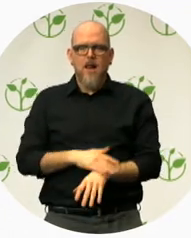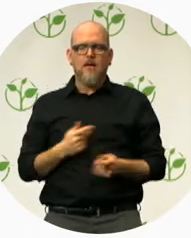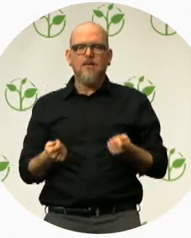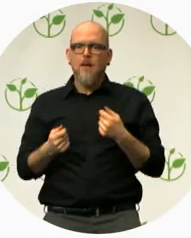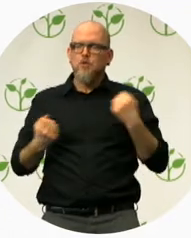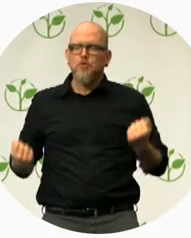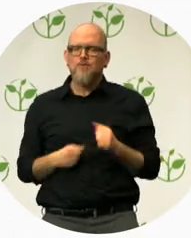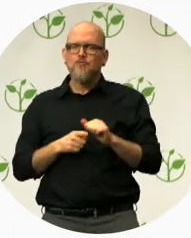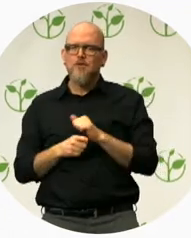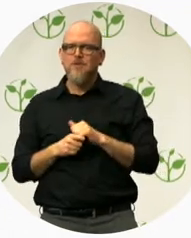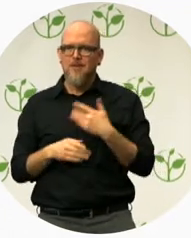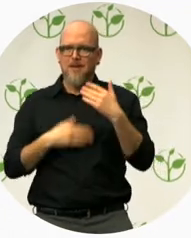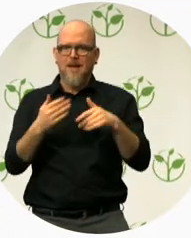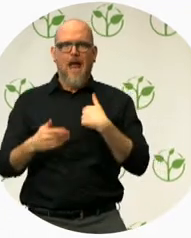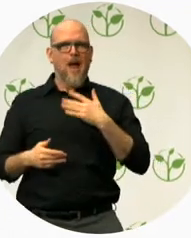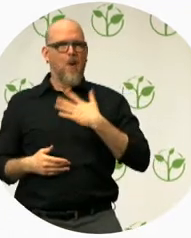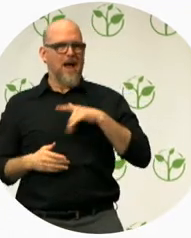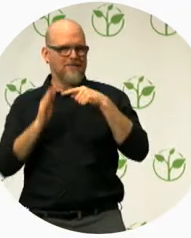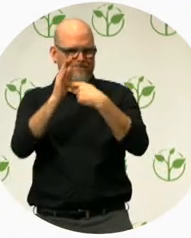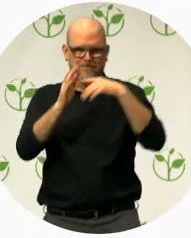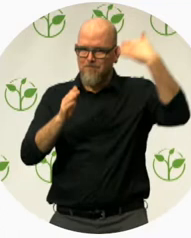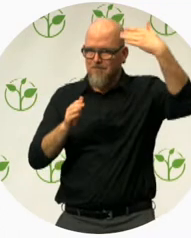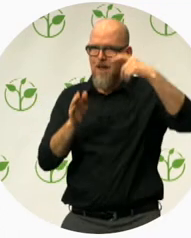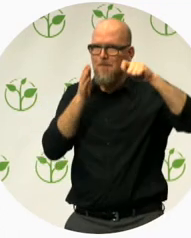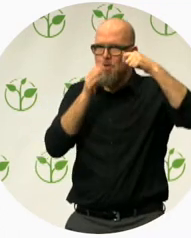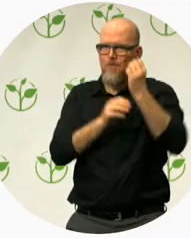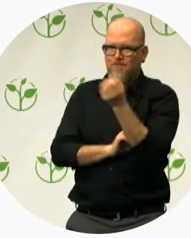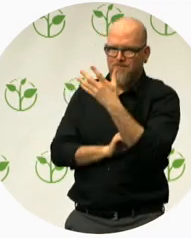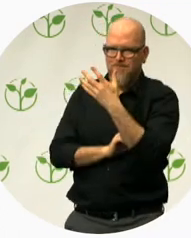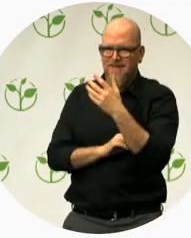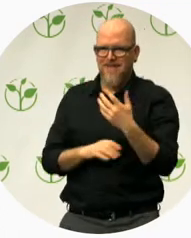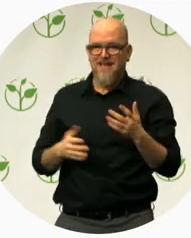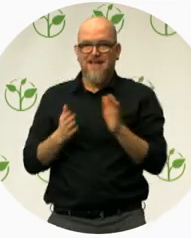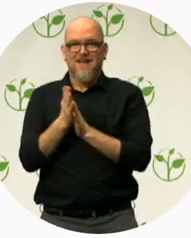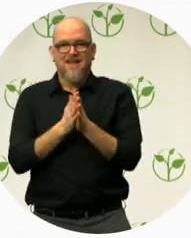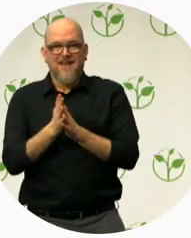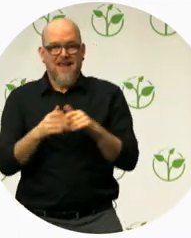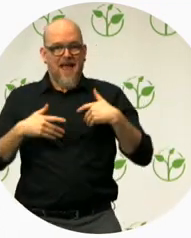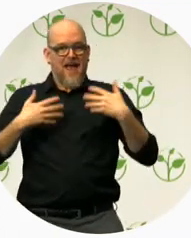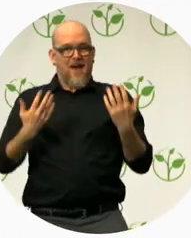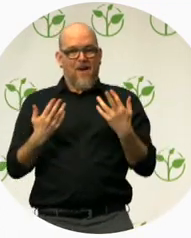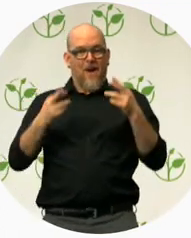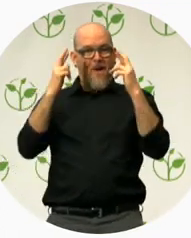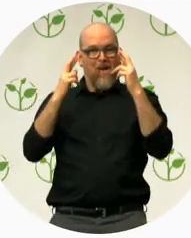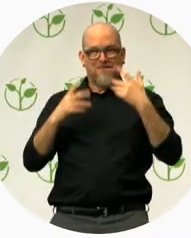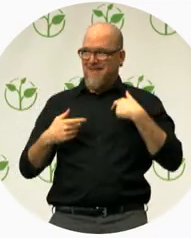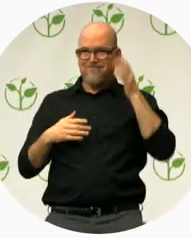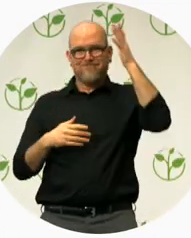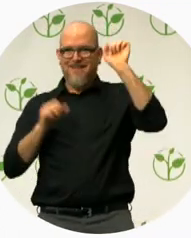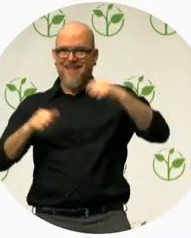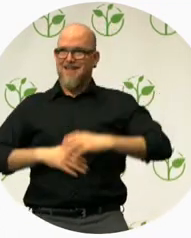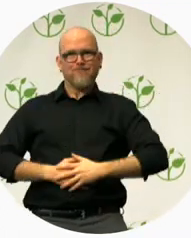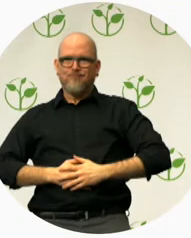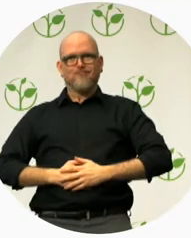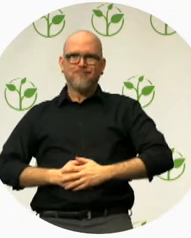show this video later, the Formula One car being driven by me. So it